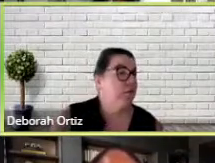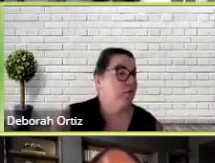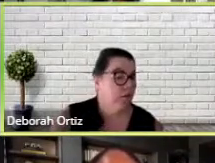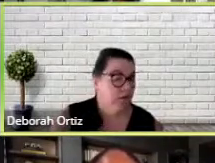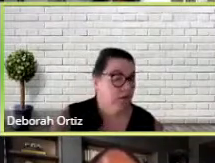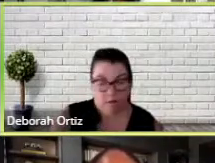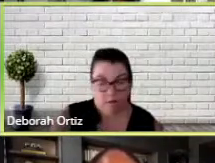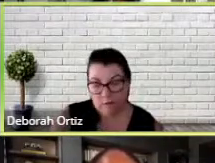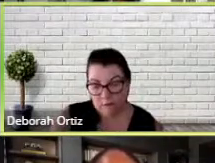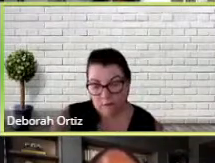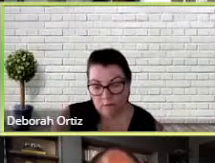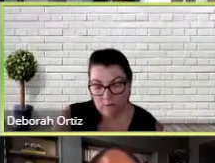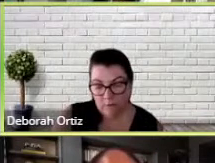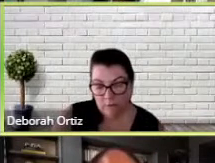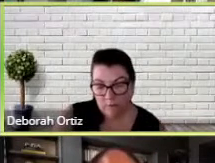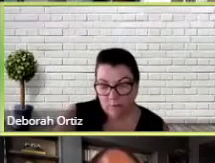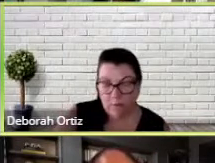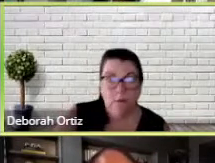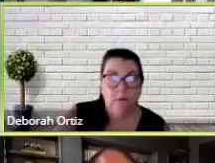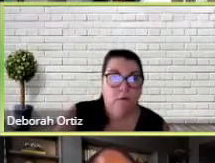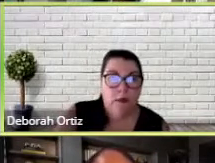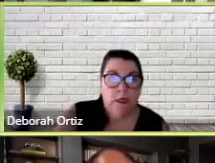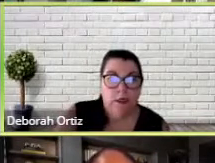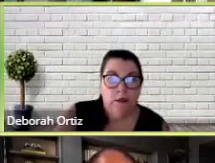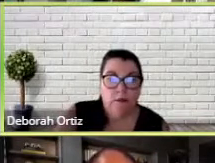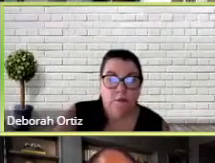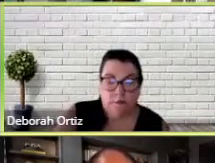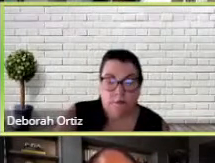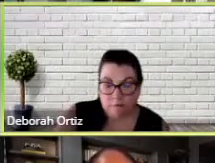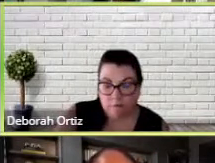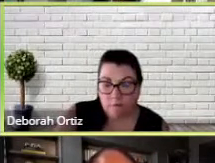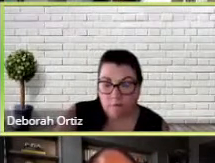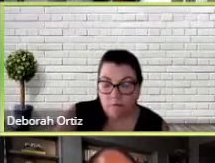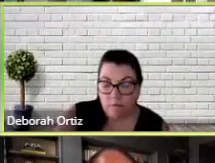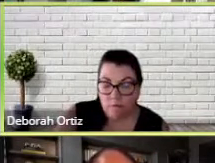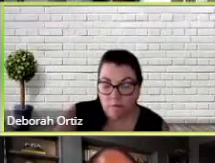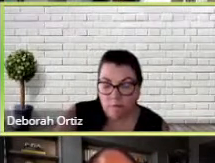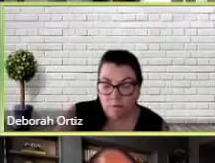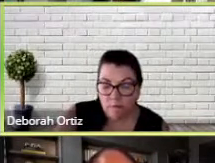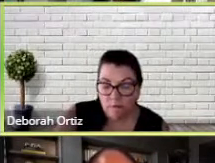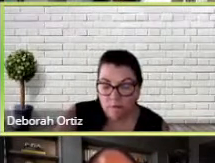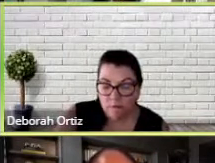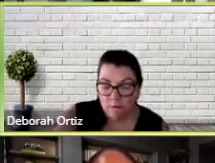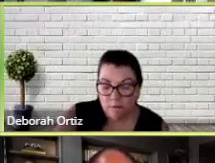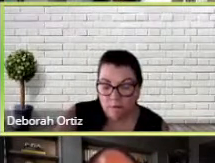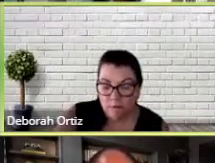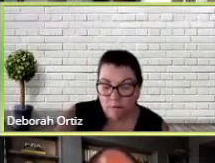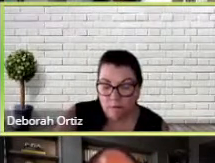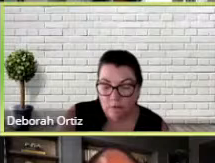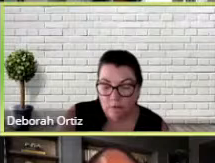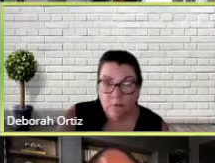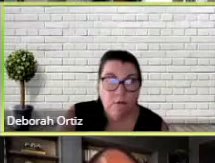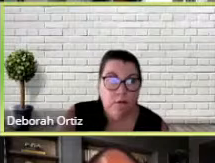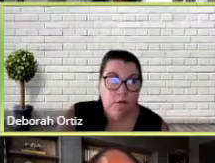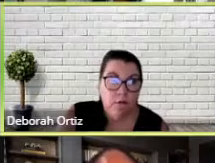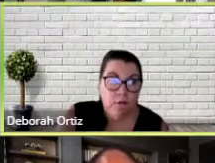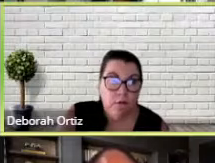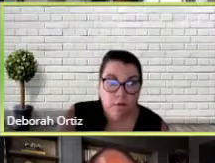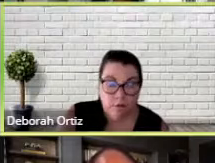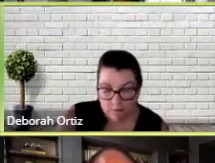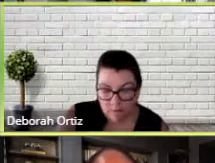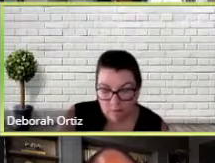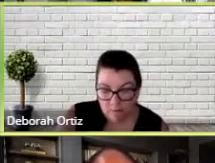dyslexia. My son who has autism from the MMR vaccine, also another injury from the MMR vaccine. His medicine